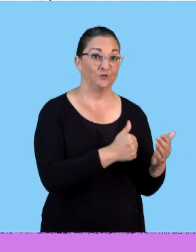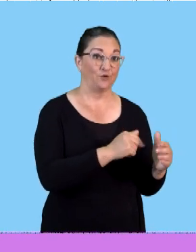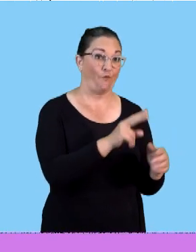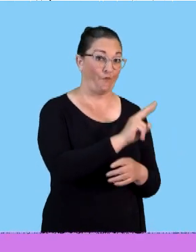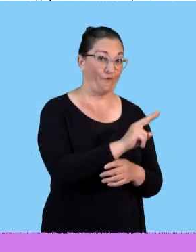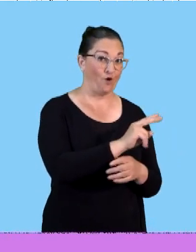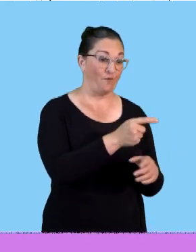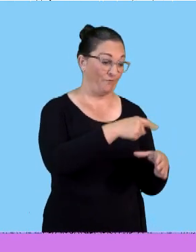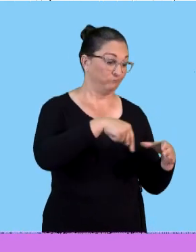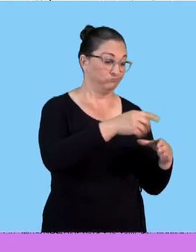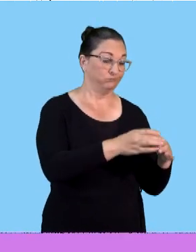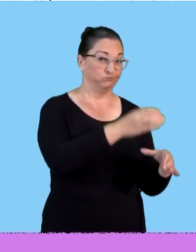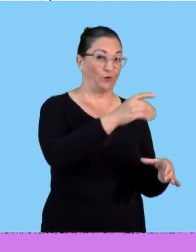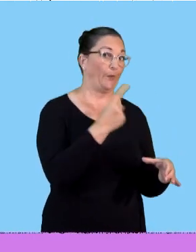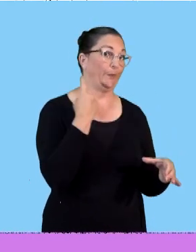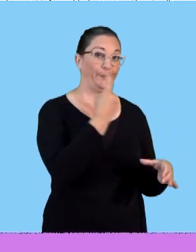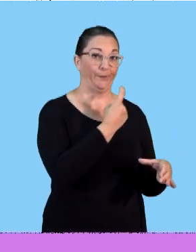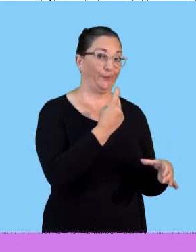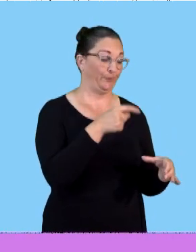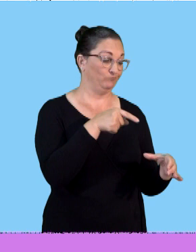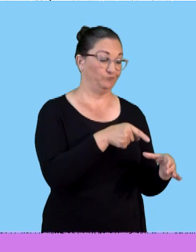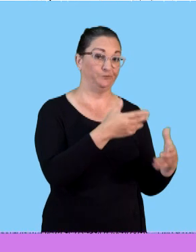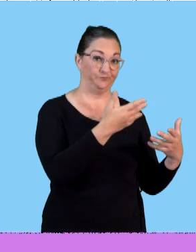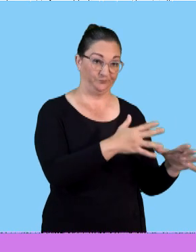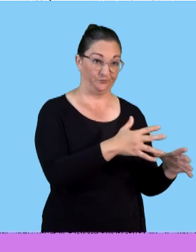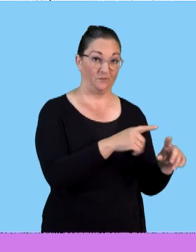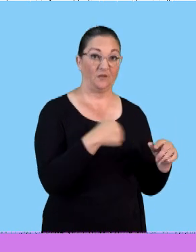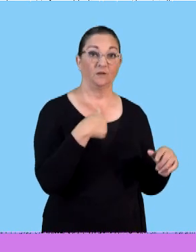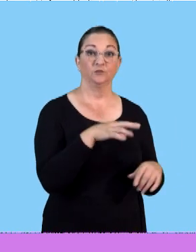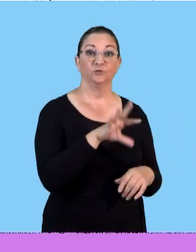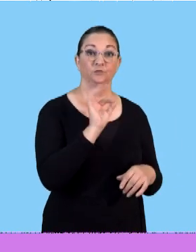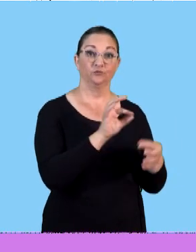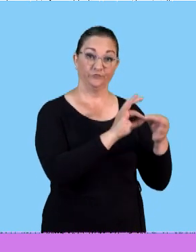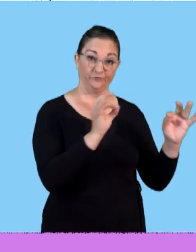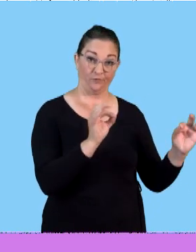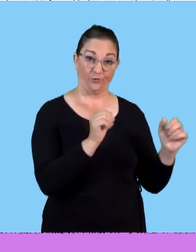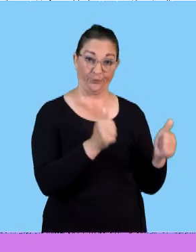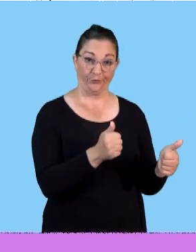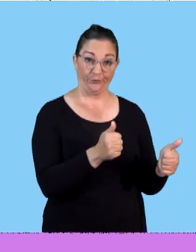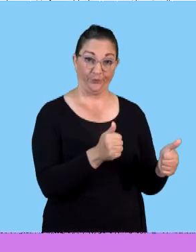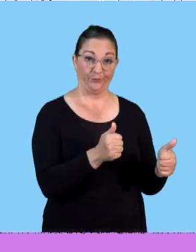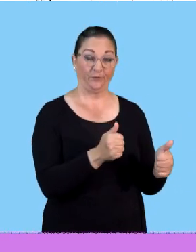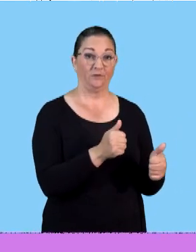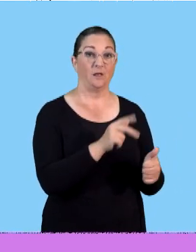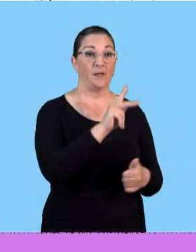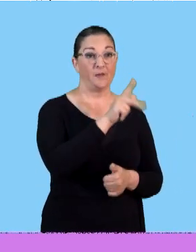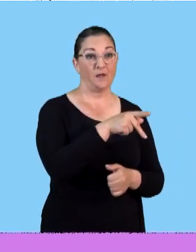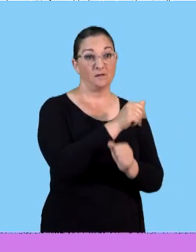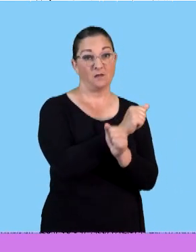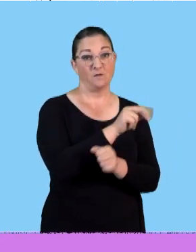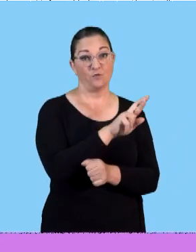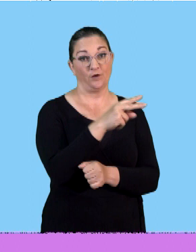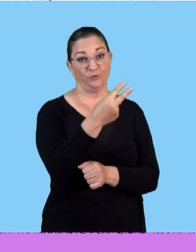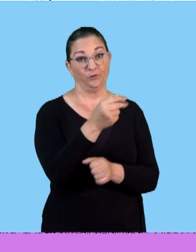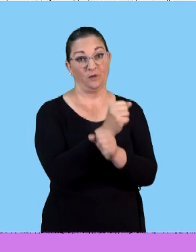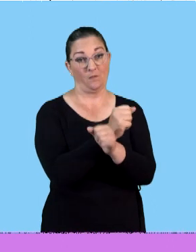calculating the volume of the cylindrical shaped perfume bottle. Started by choosing the correct formula, okay, and that is pi